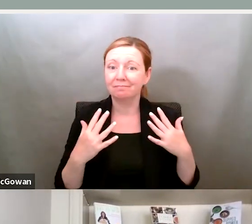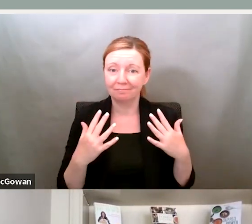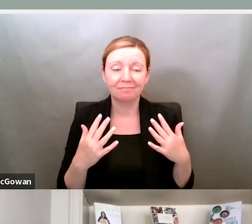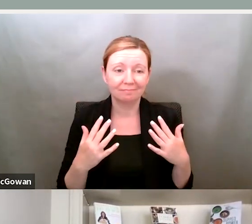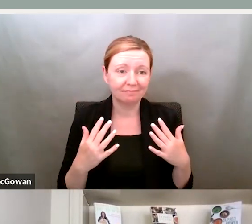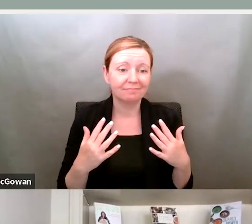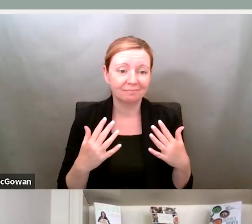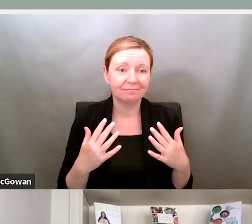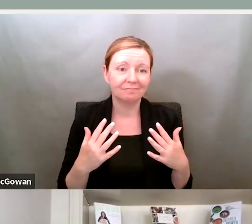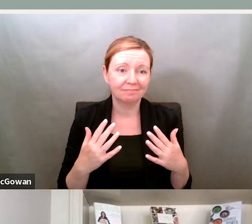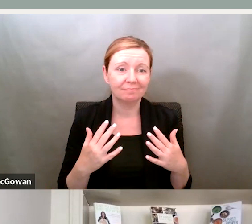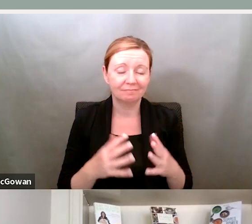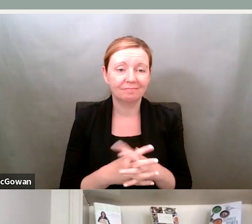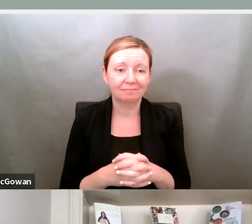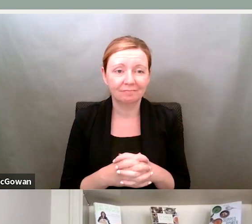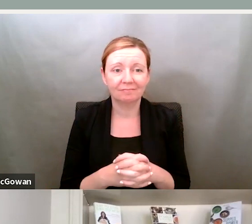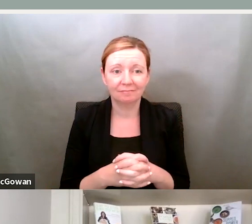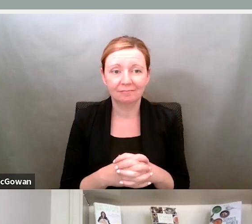you to